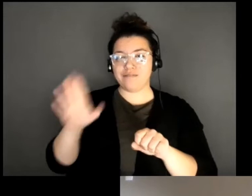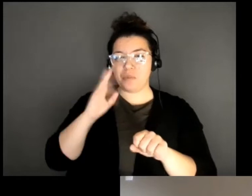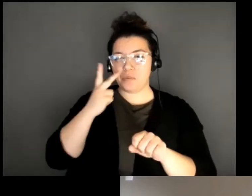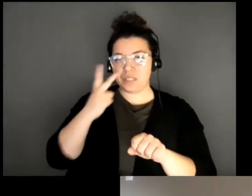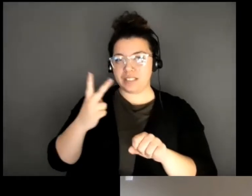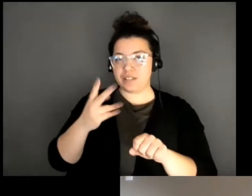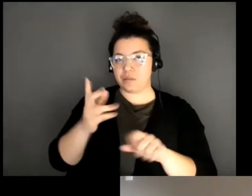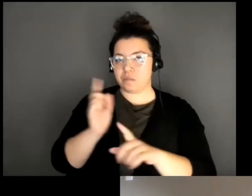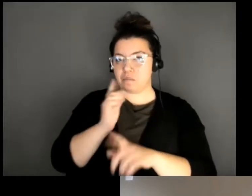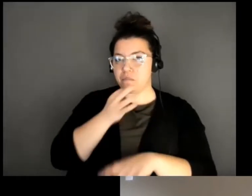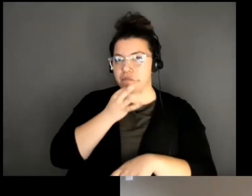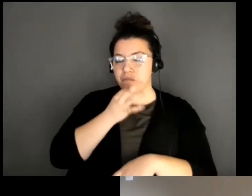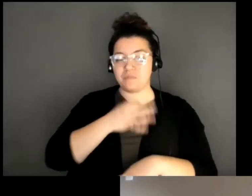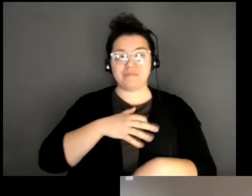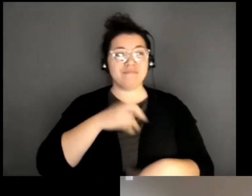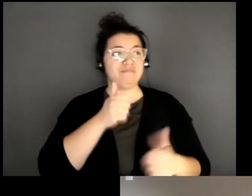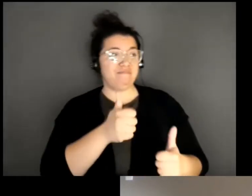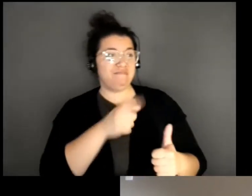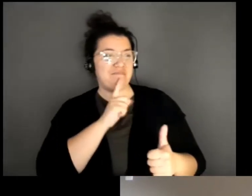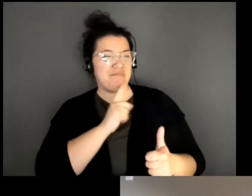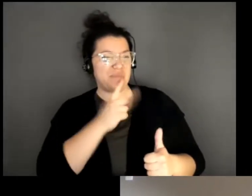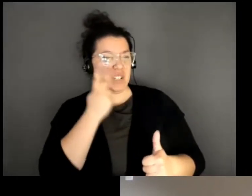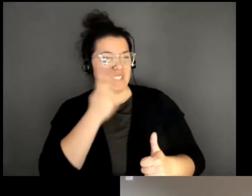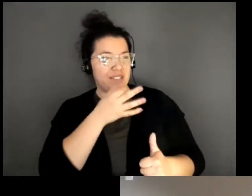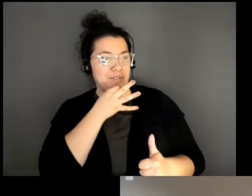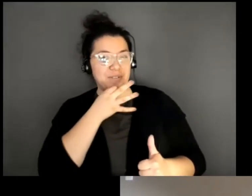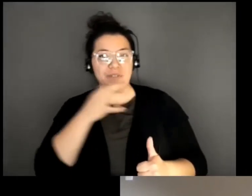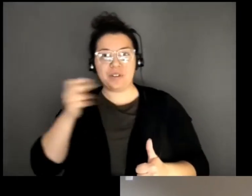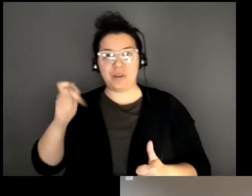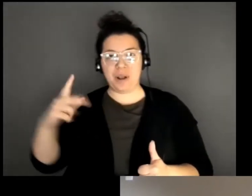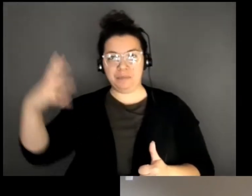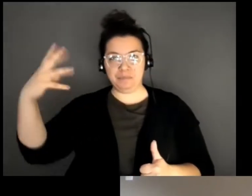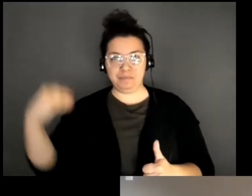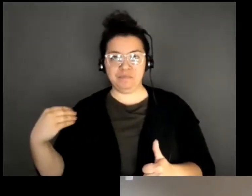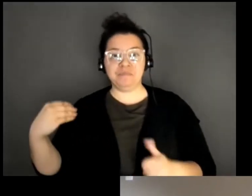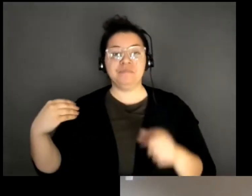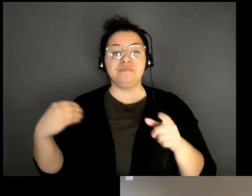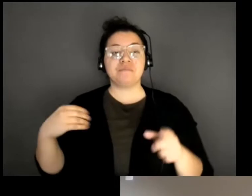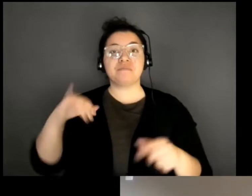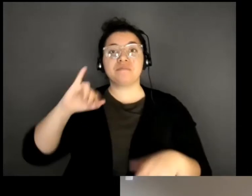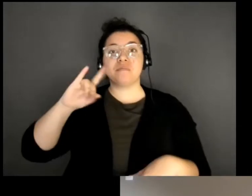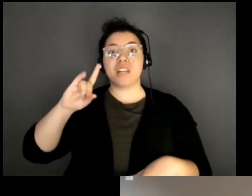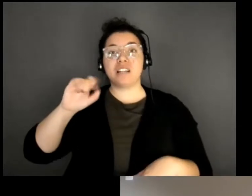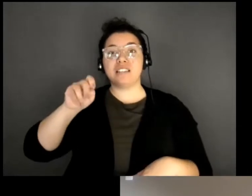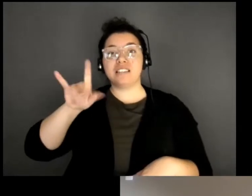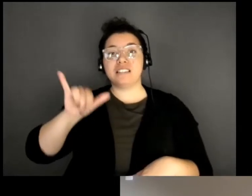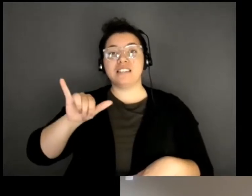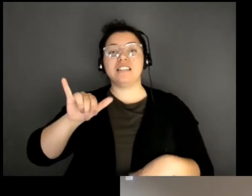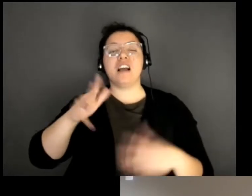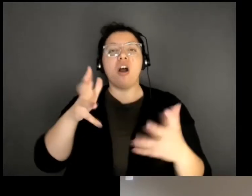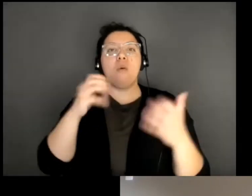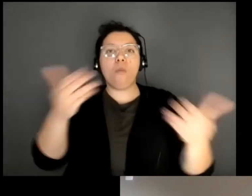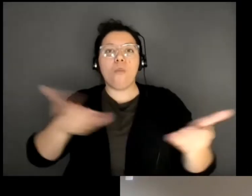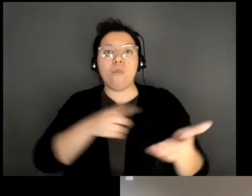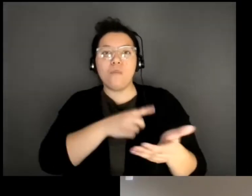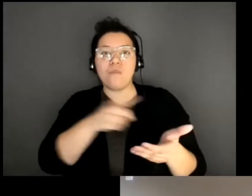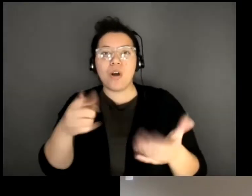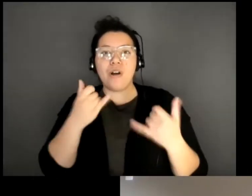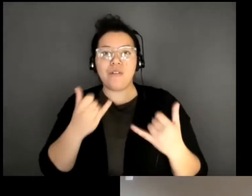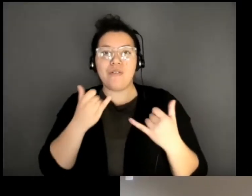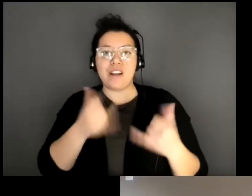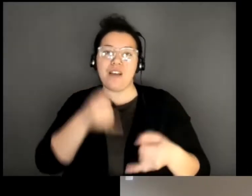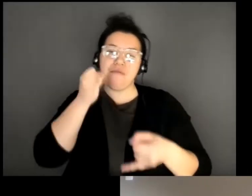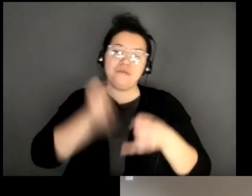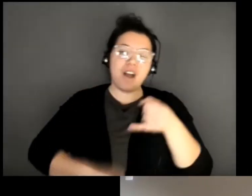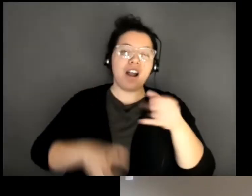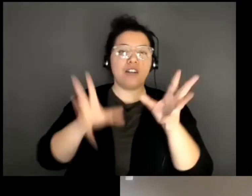I want to welcome everybody to our final webinar of 2020. I am Danny Rubin, the founder